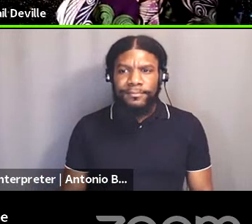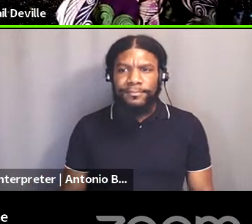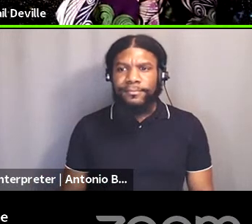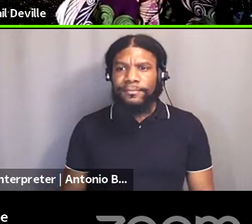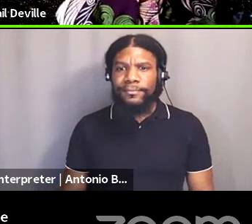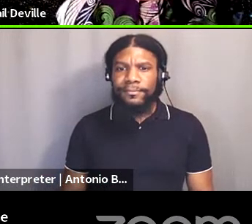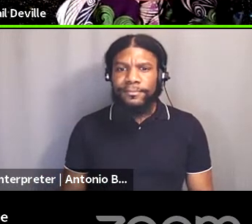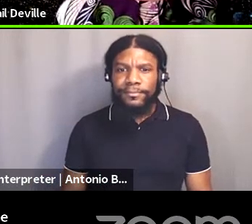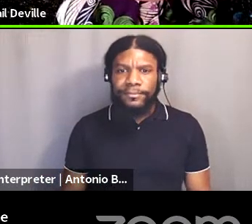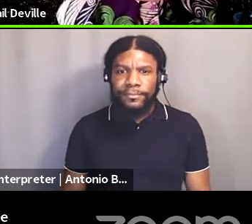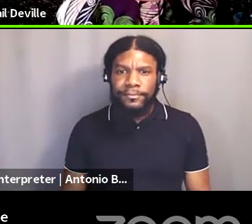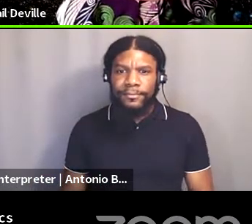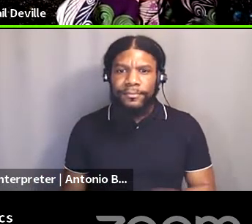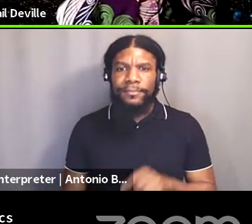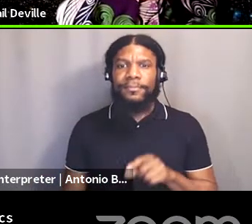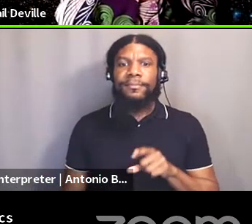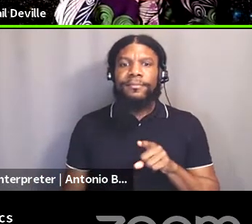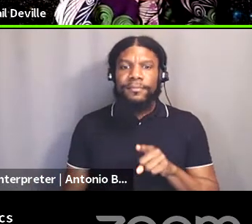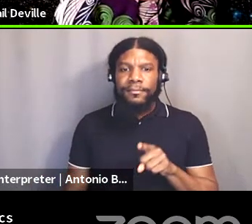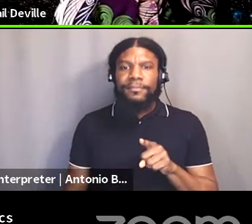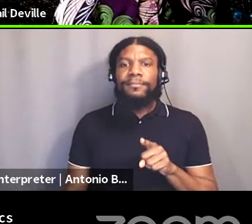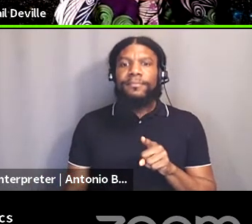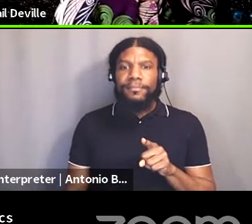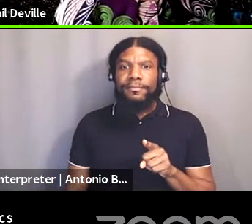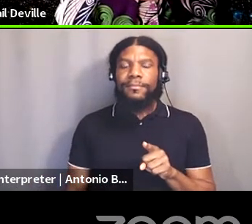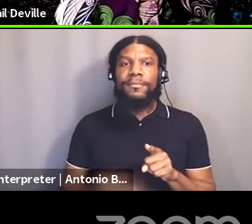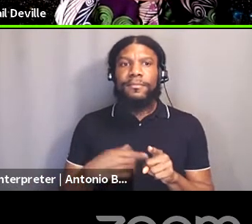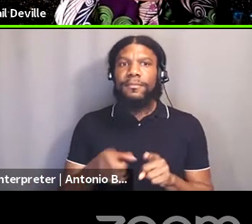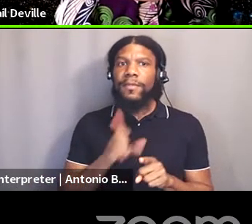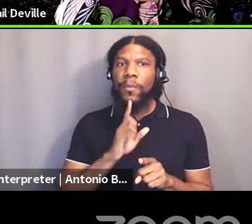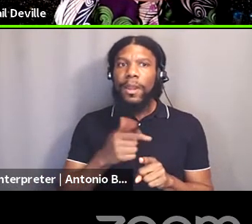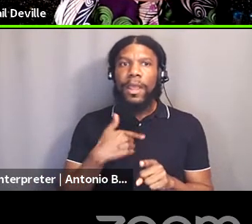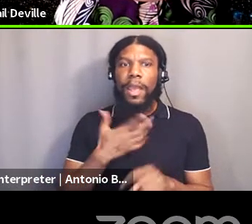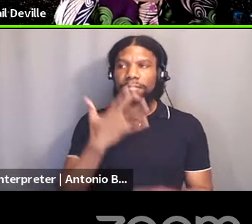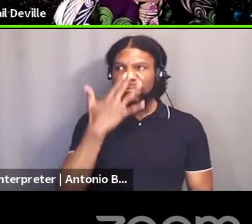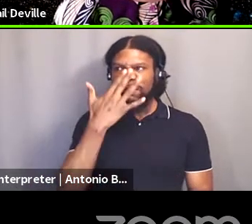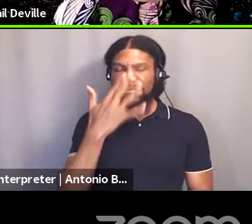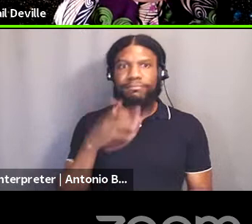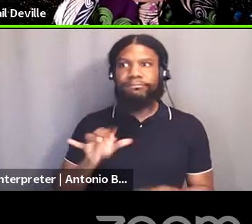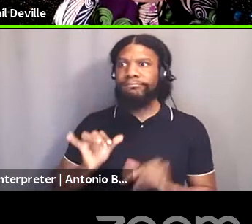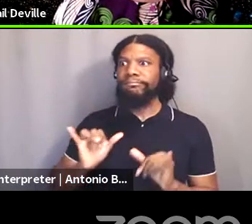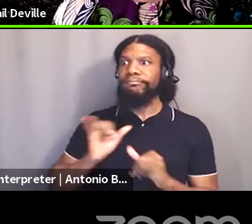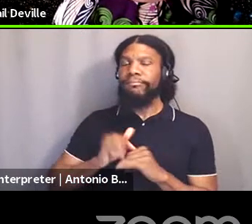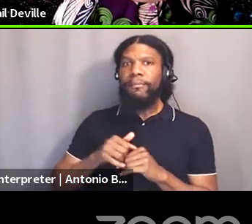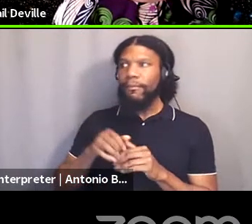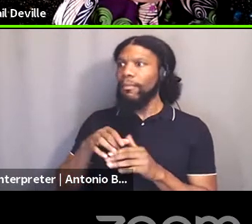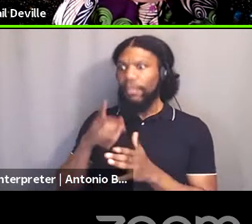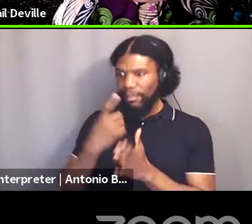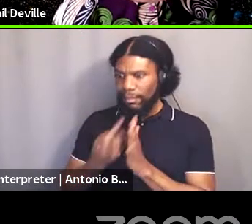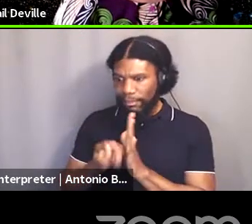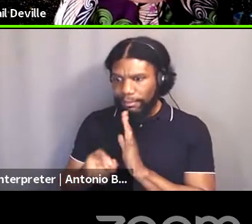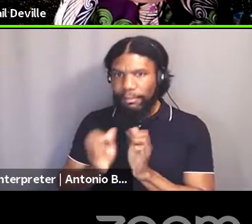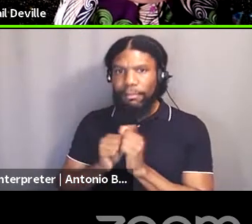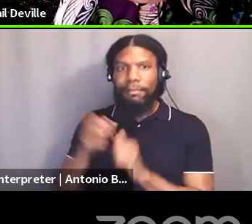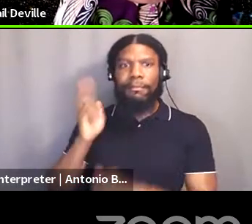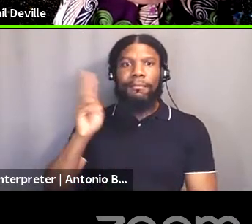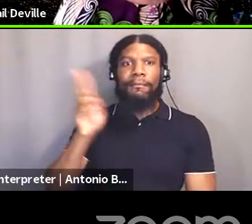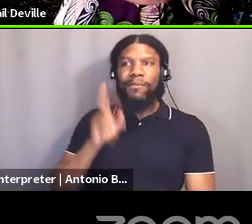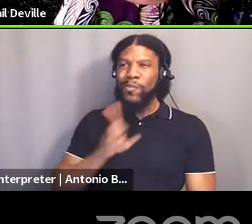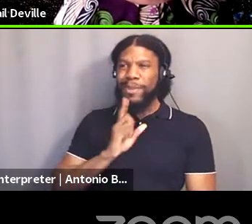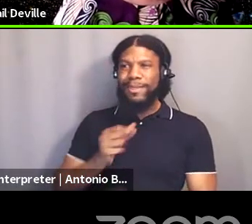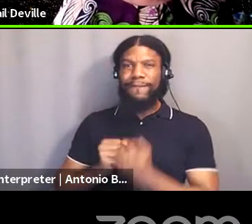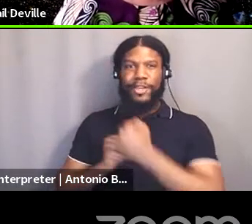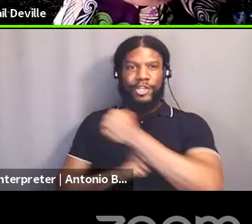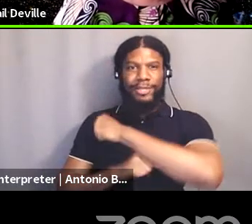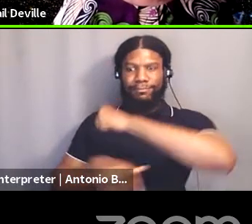I think my obsession with history, or that being the foundational layer for everything, is that we can't understand where